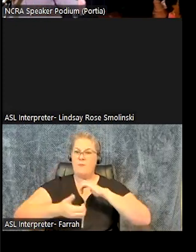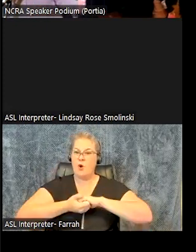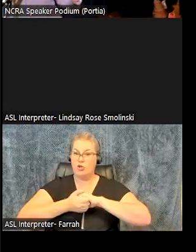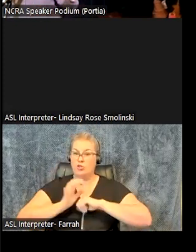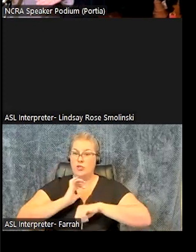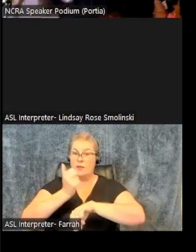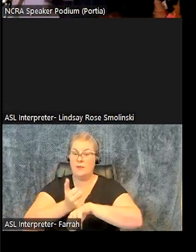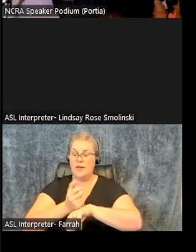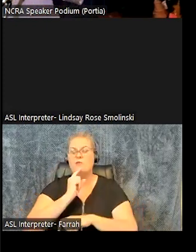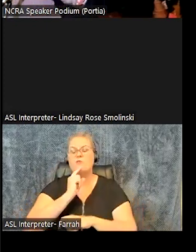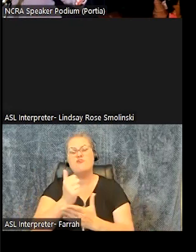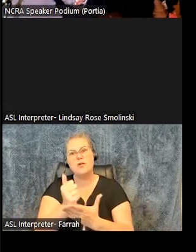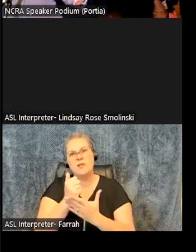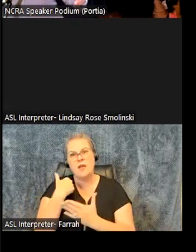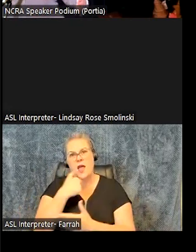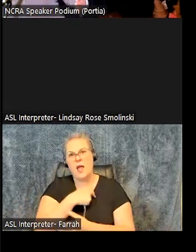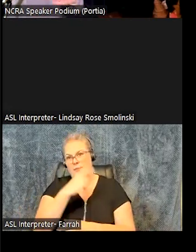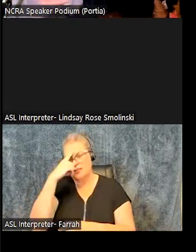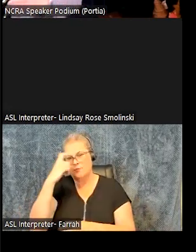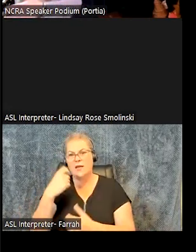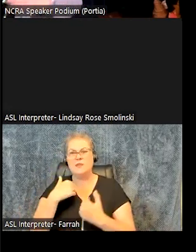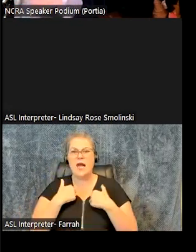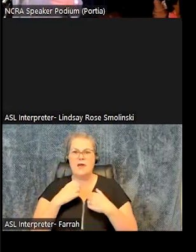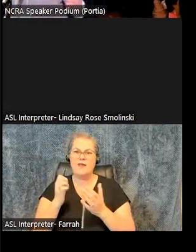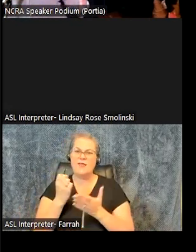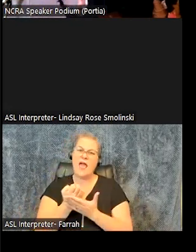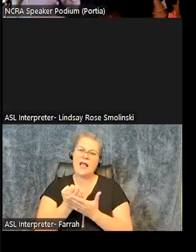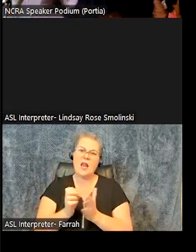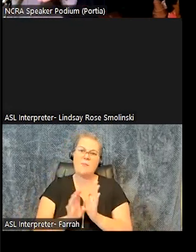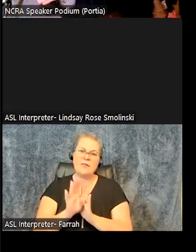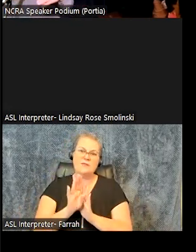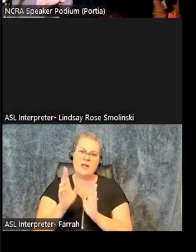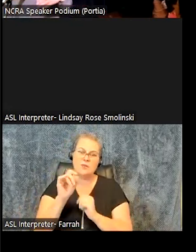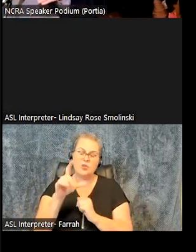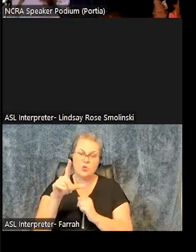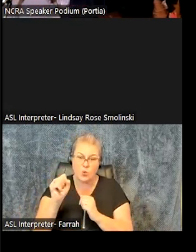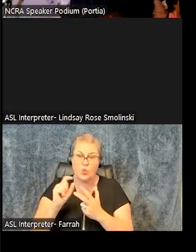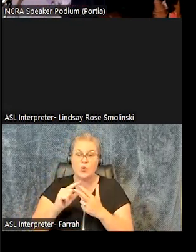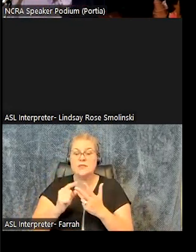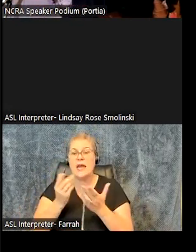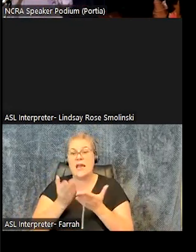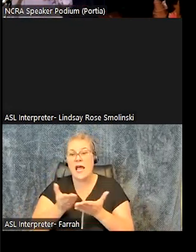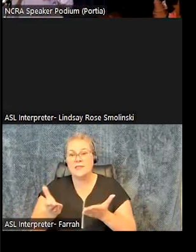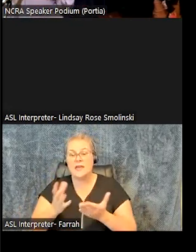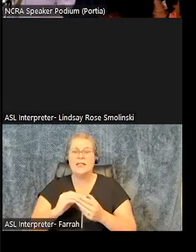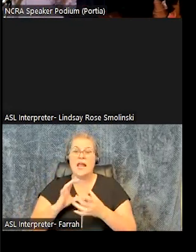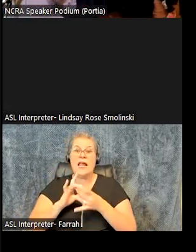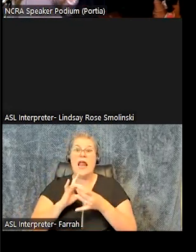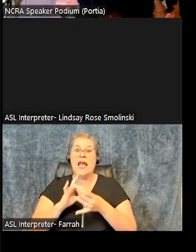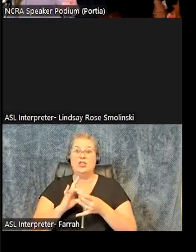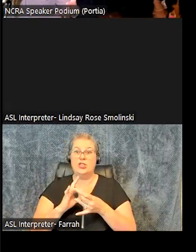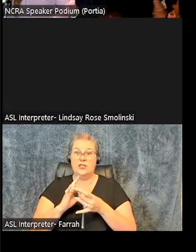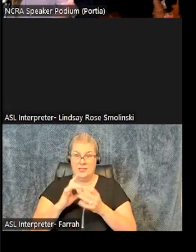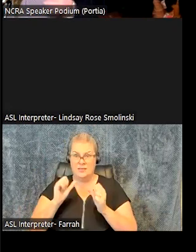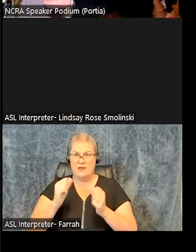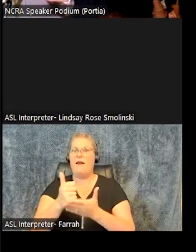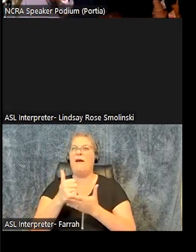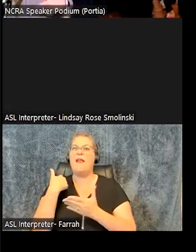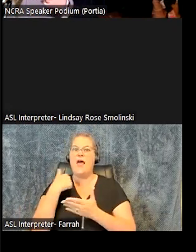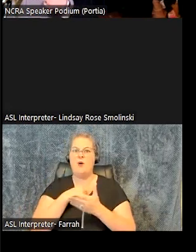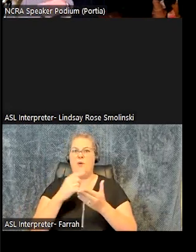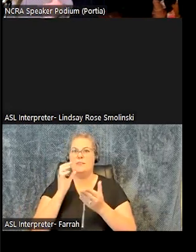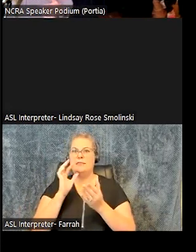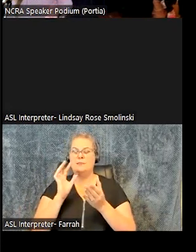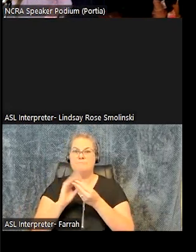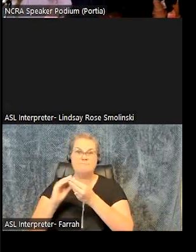help us, because having the economic development tools and assets and connections can help us spread the word. We